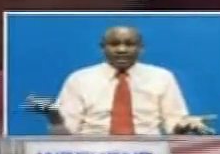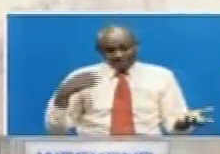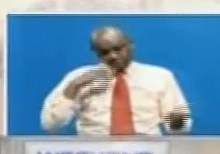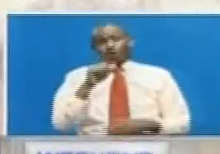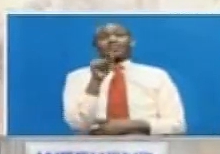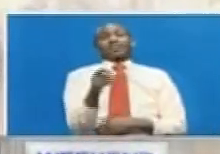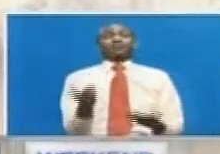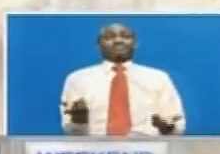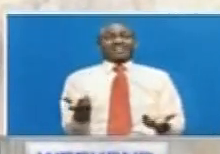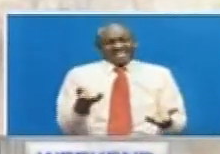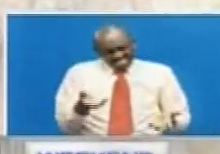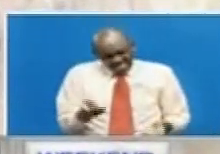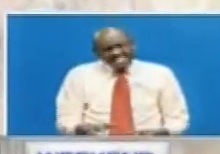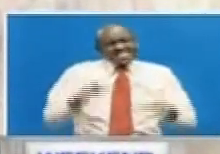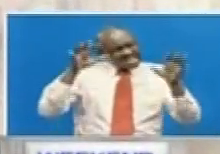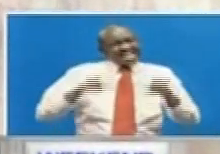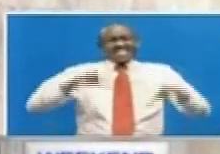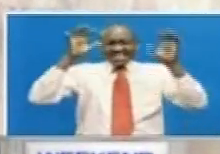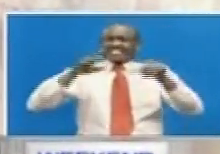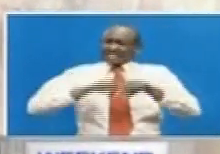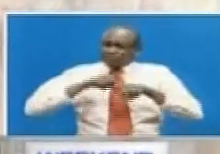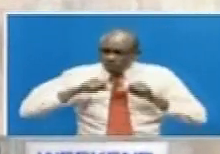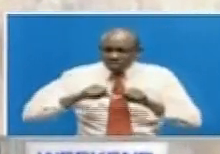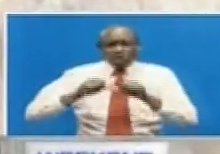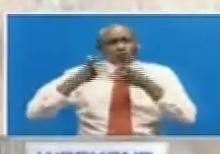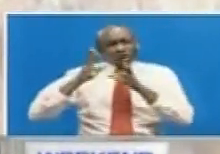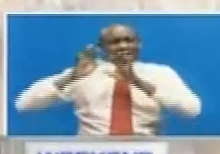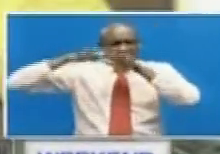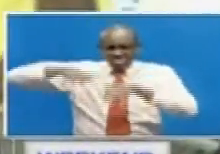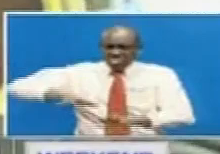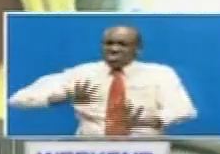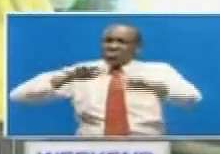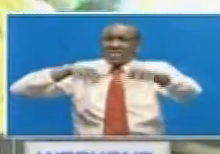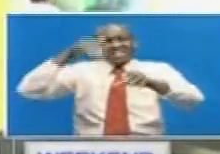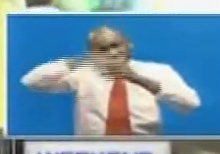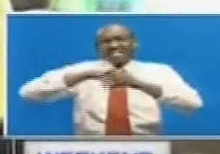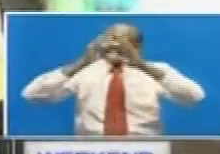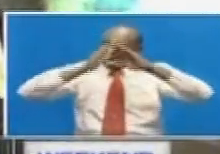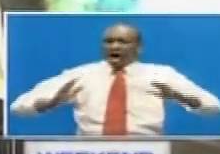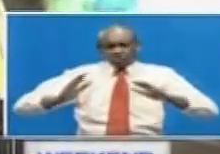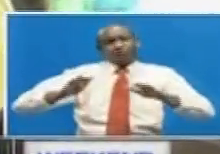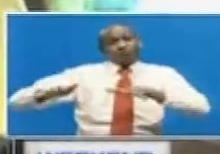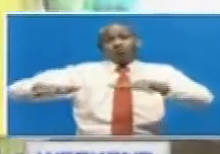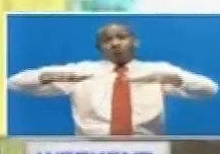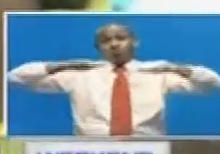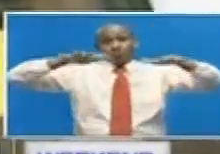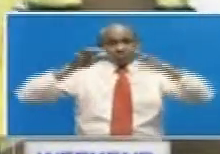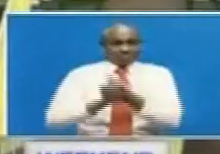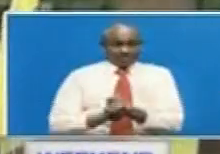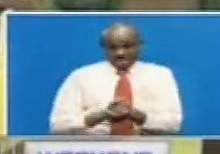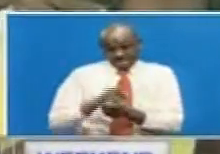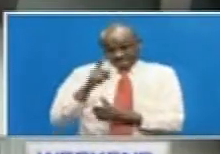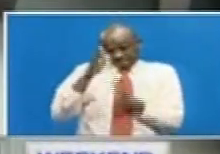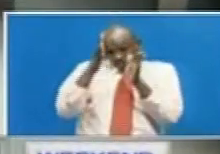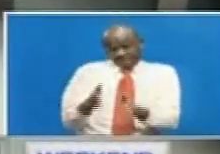ya hapa. Overnight rains led to heavy flooding. Flood waters found their way into people's houses. Josephine